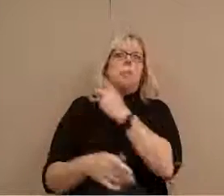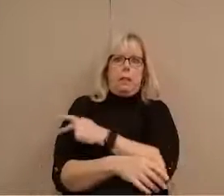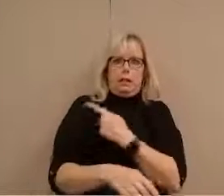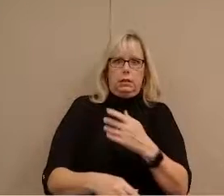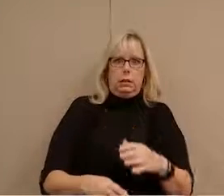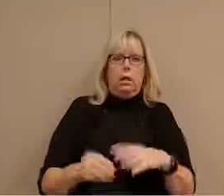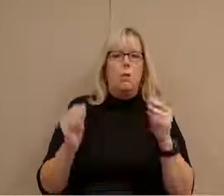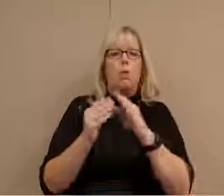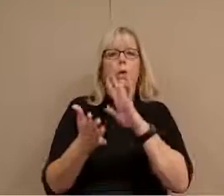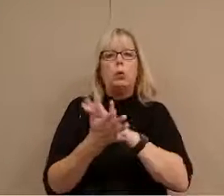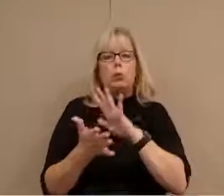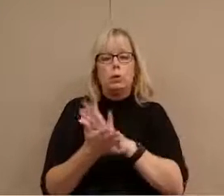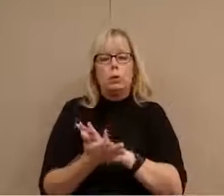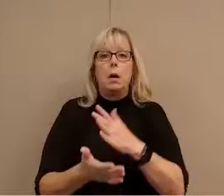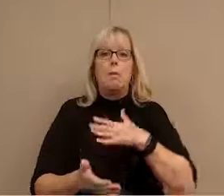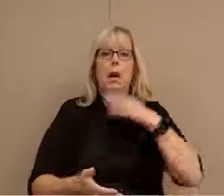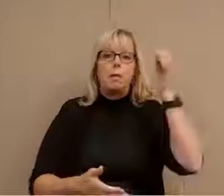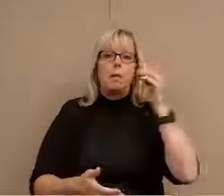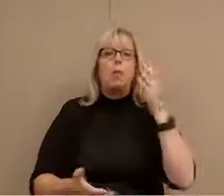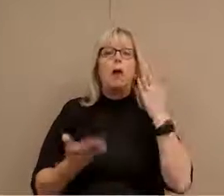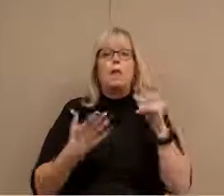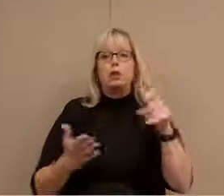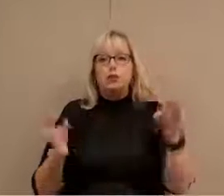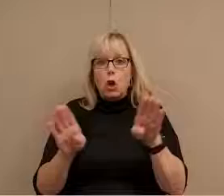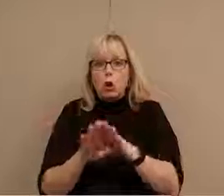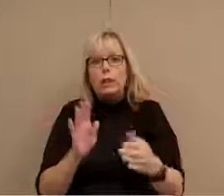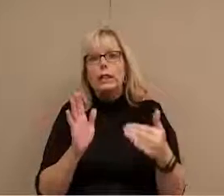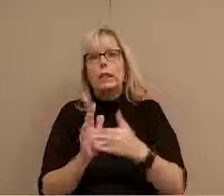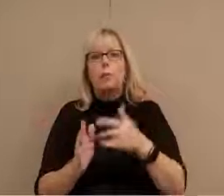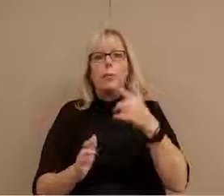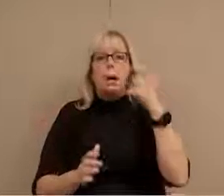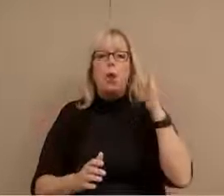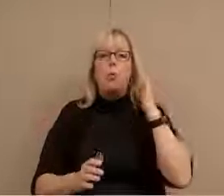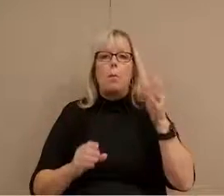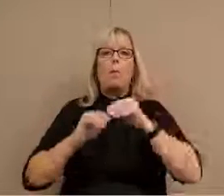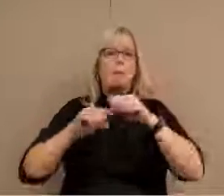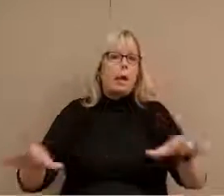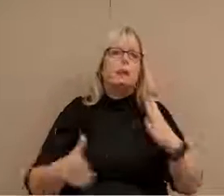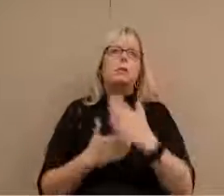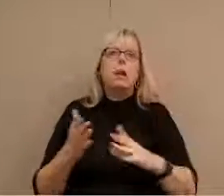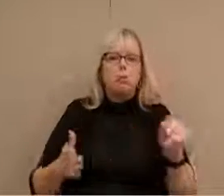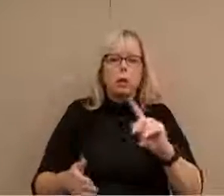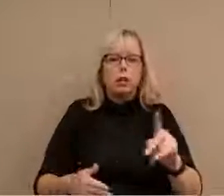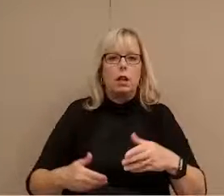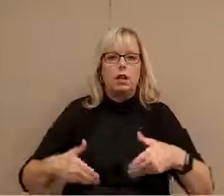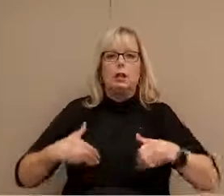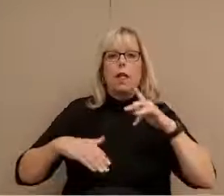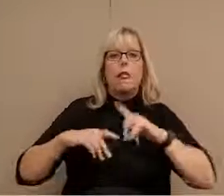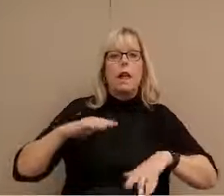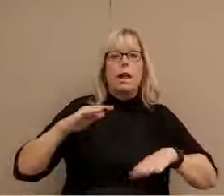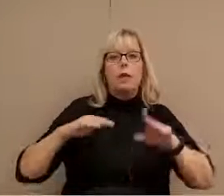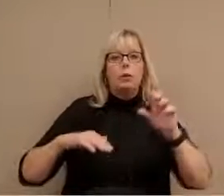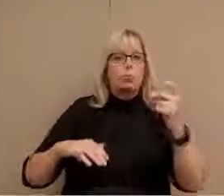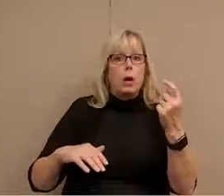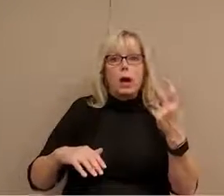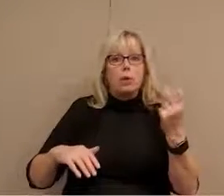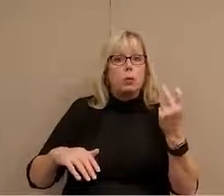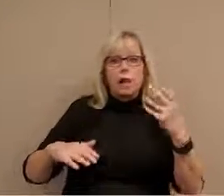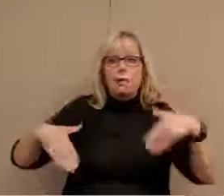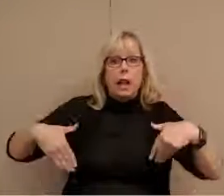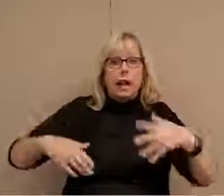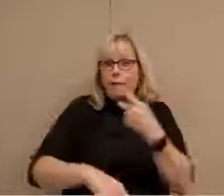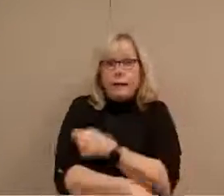more schools, in my opinion, will likely be shut down because there's going to be an outbreak somewhere, because under 12, you don't get vaccinated, right?